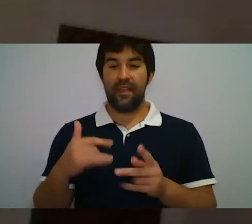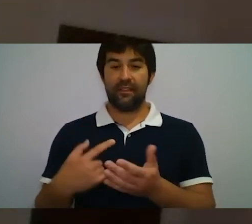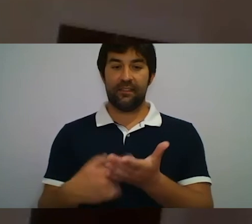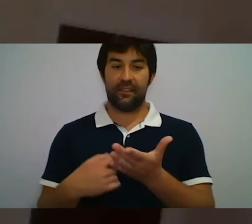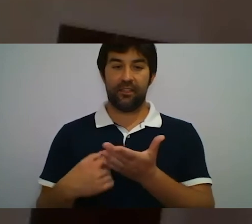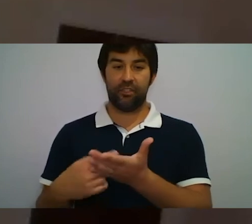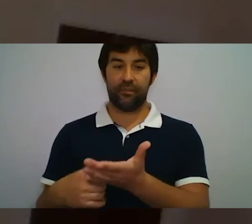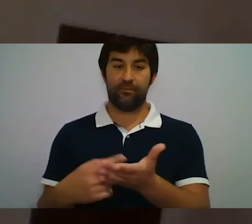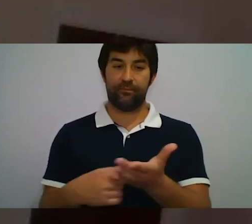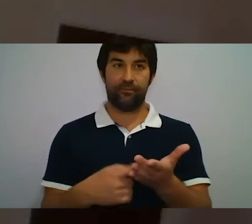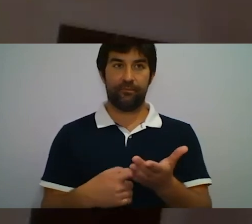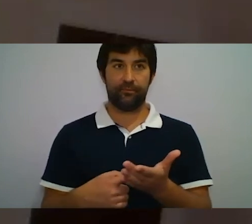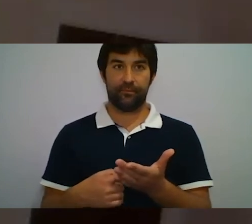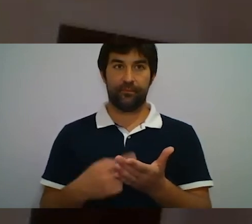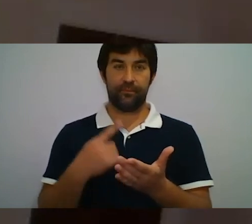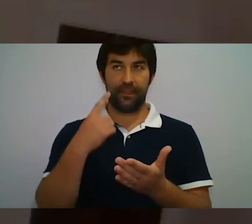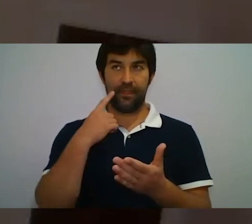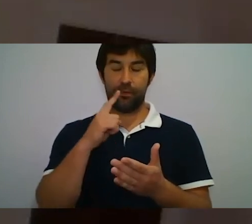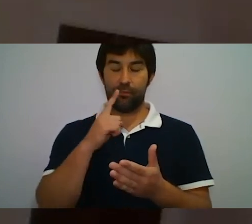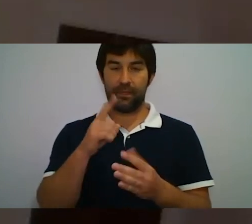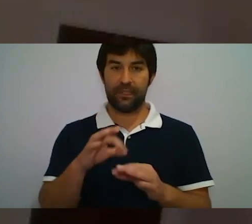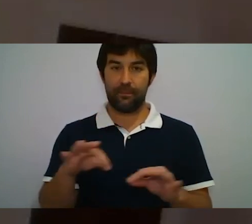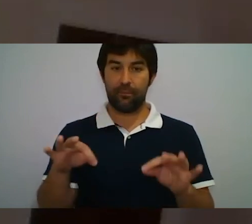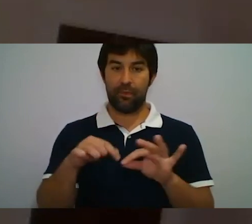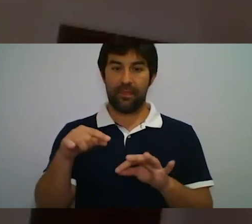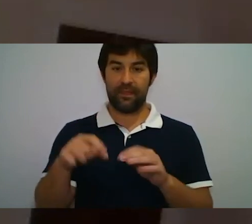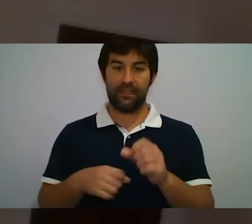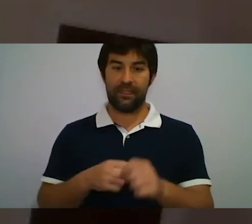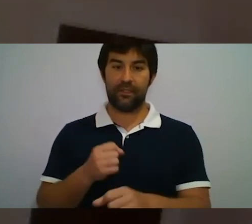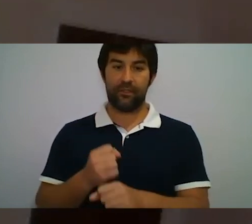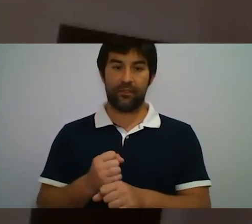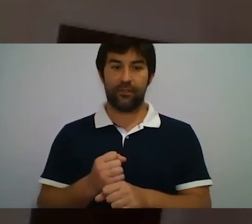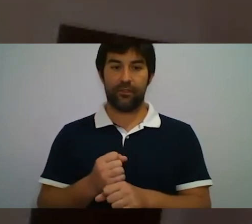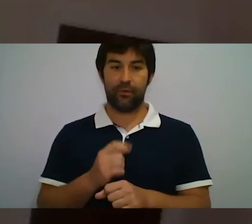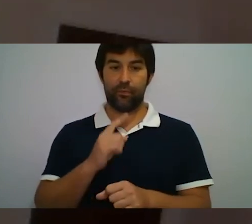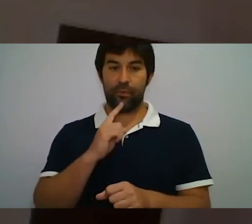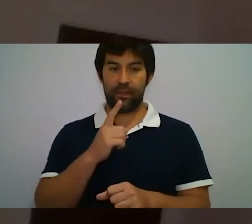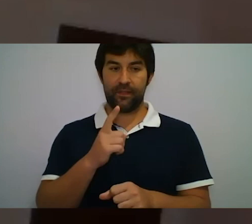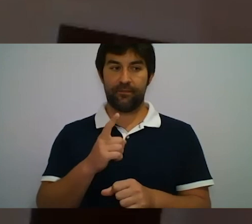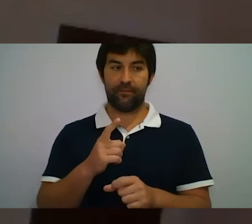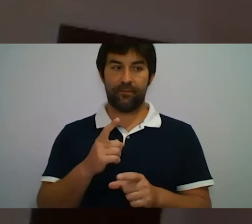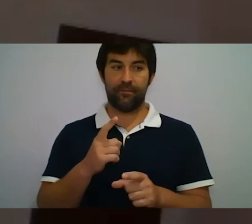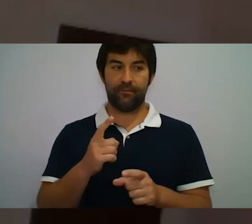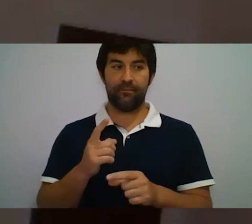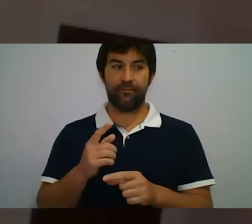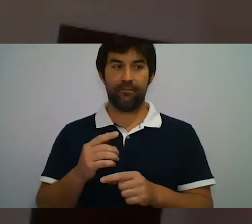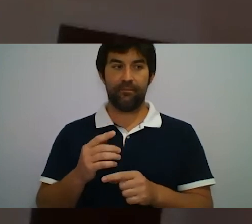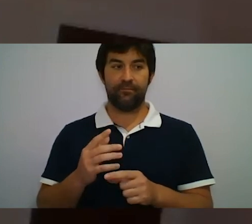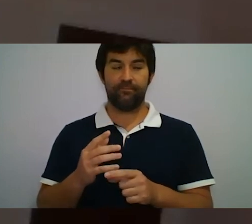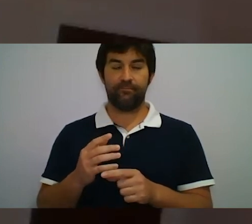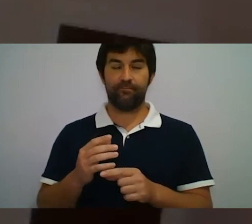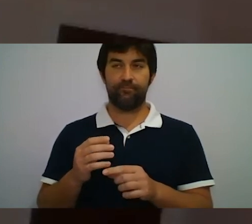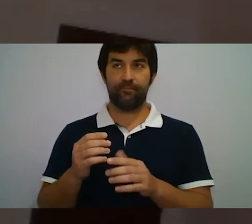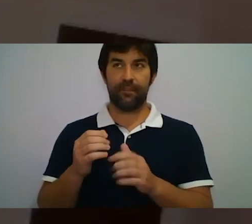jobs, and those I'm anticipating will come back with the cost of about $300,000. And David, if I can